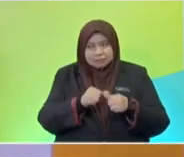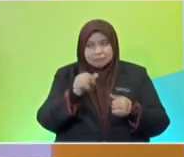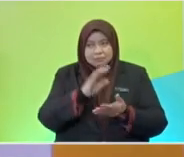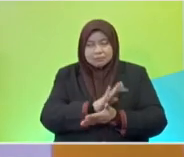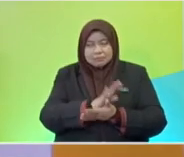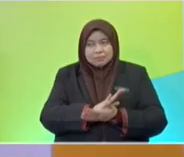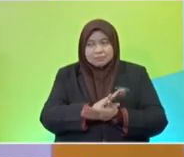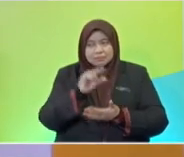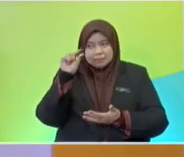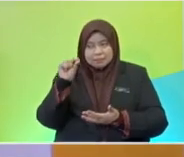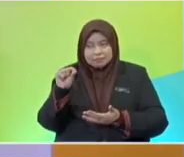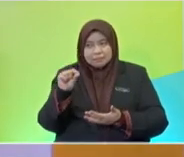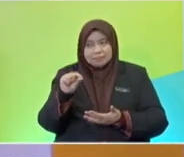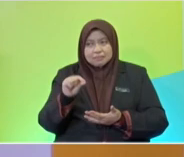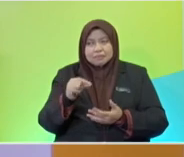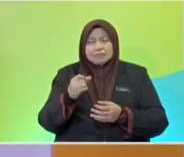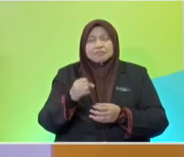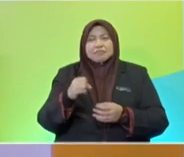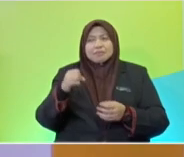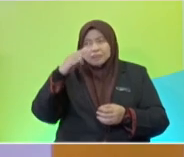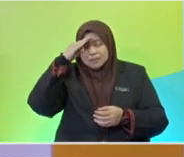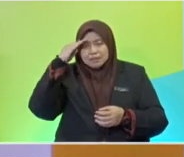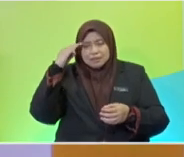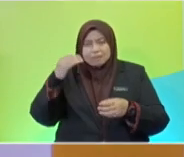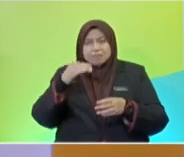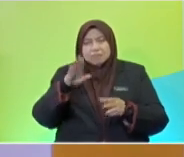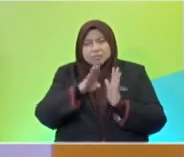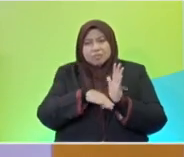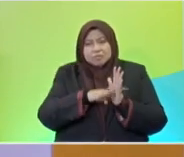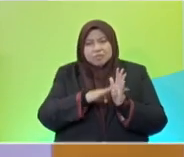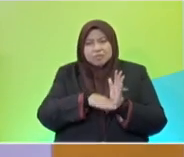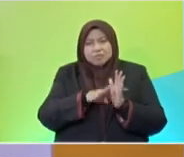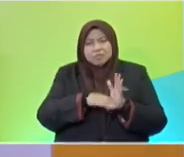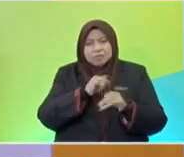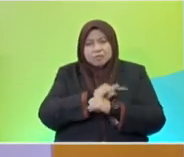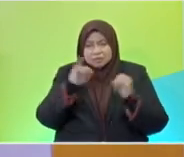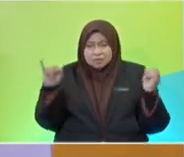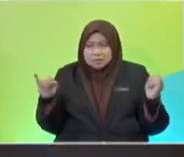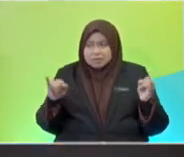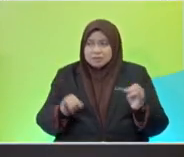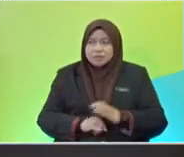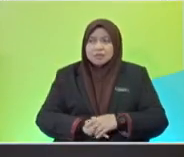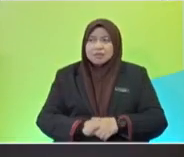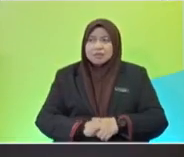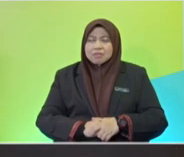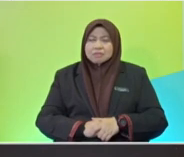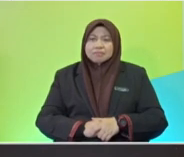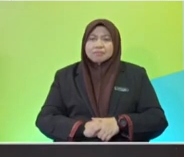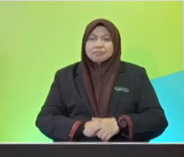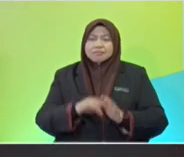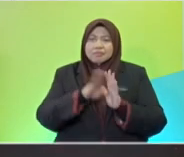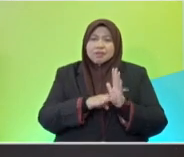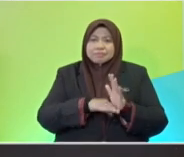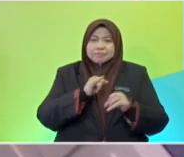the shadow form is not so clear, so I would say less clear. Less clear. As compared to the thick paper.